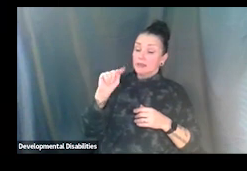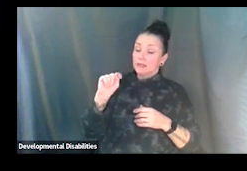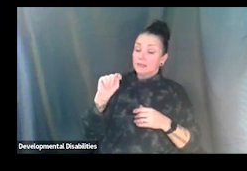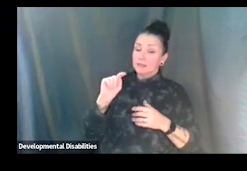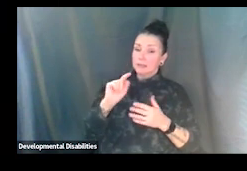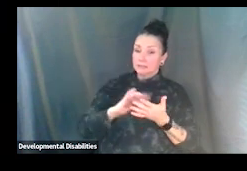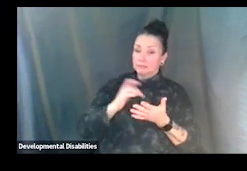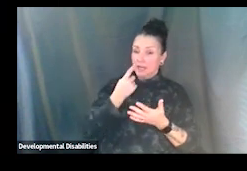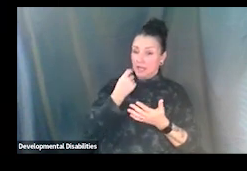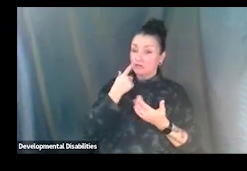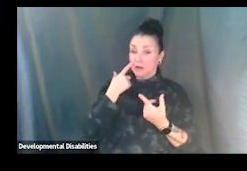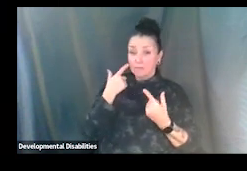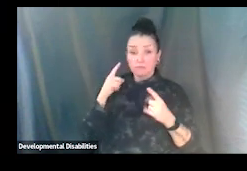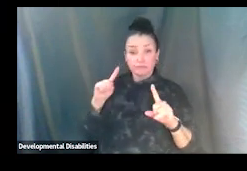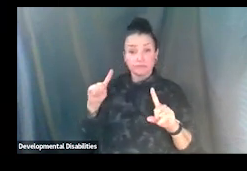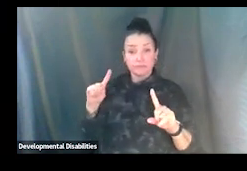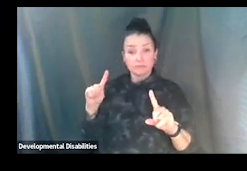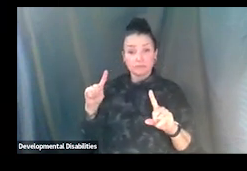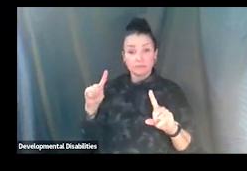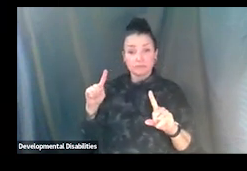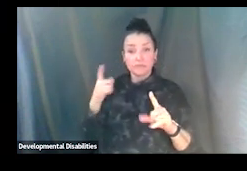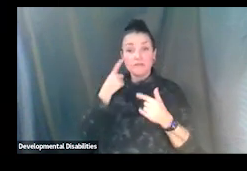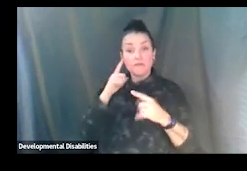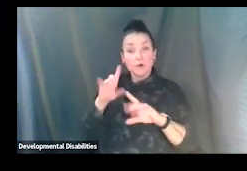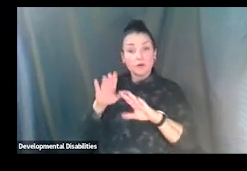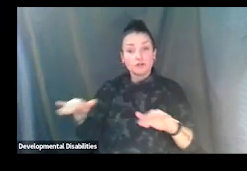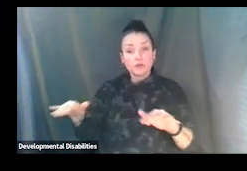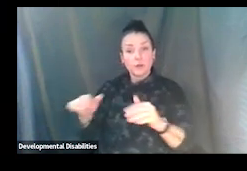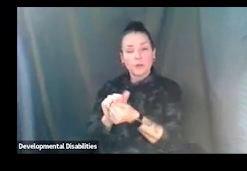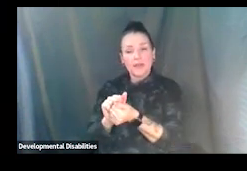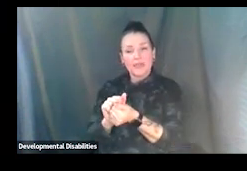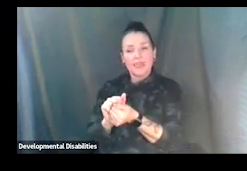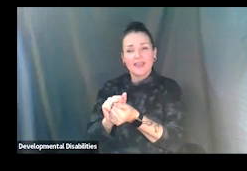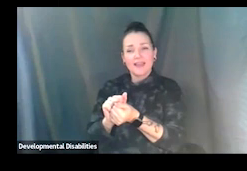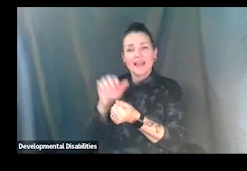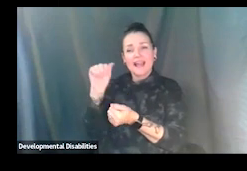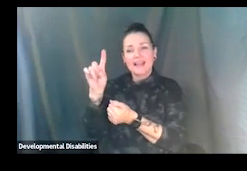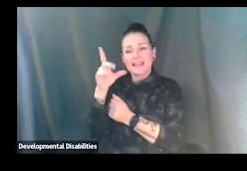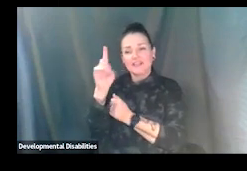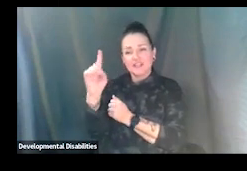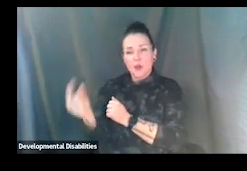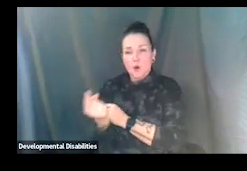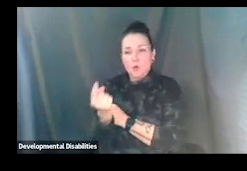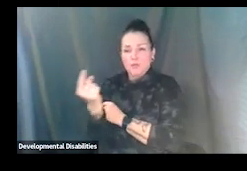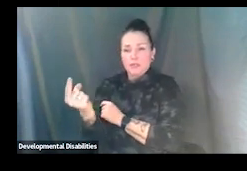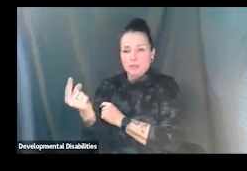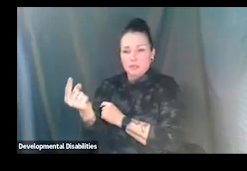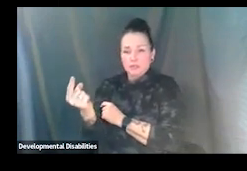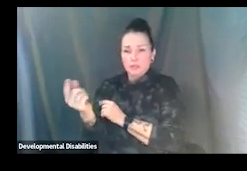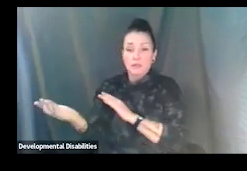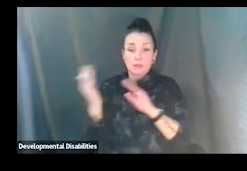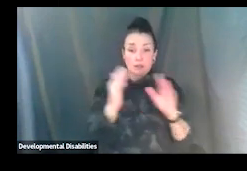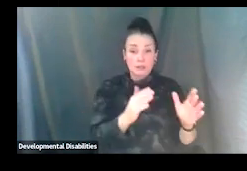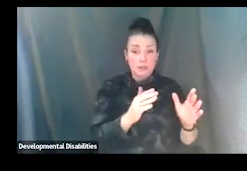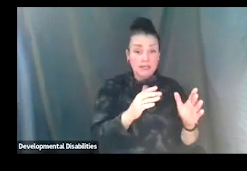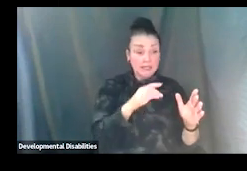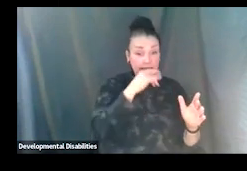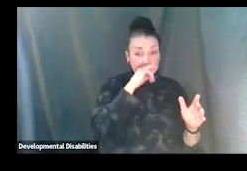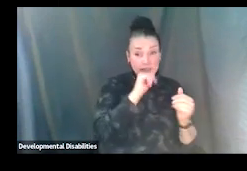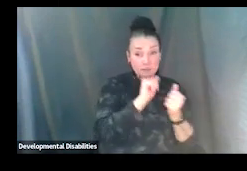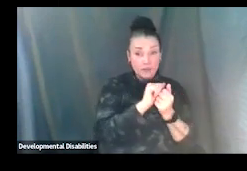tend to have higher rates of adverse effects. I think particularly the mood side effects, but also perhaps with other things